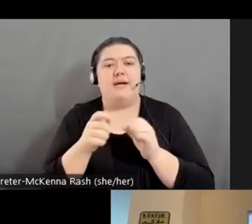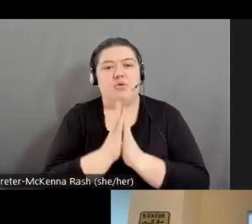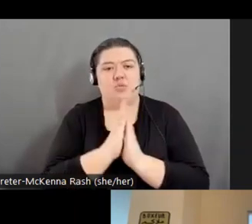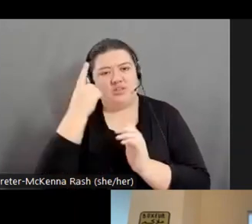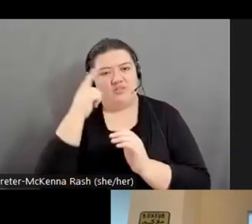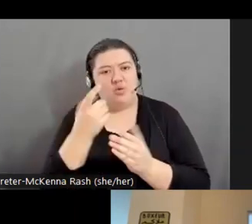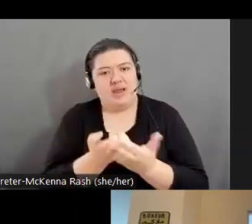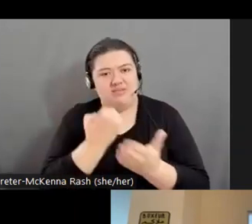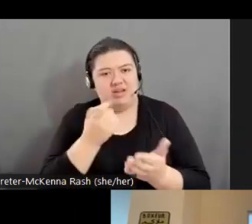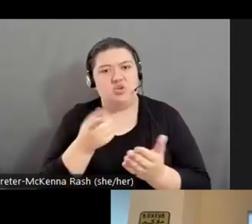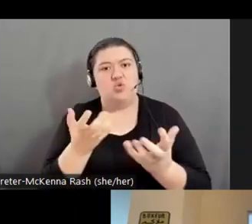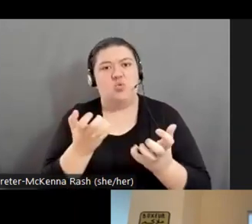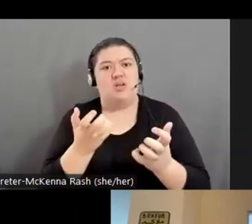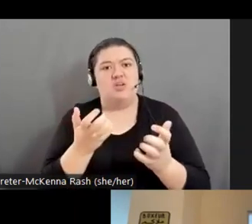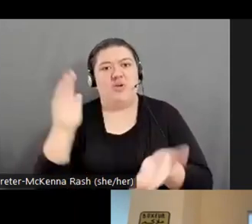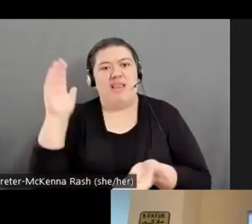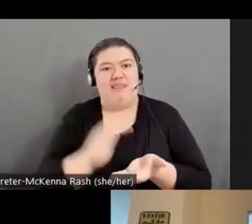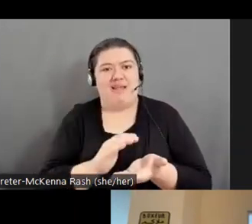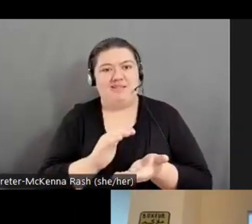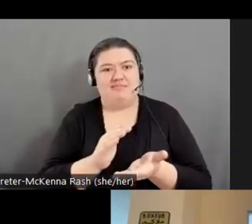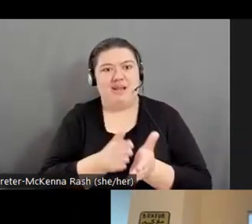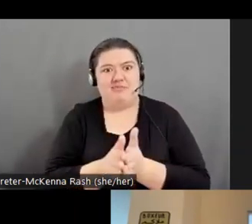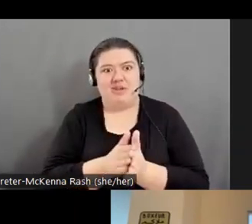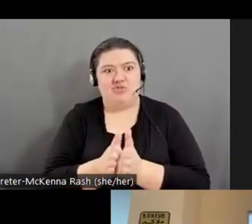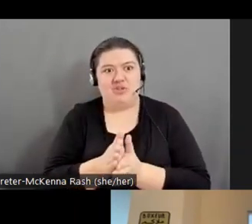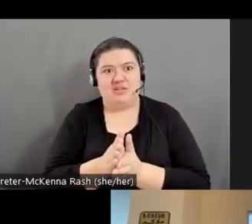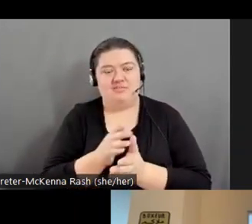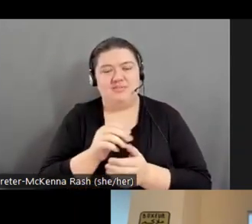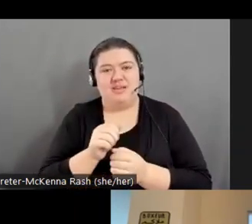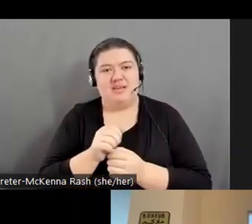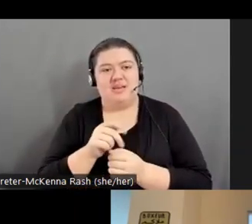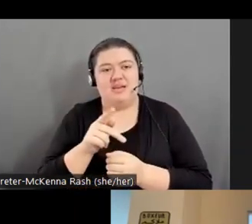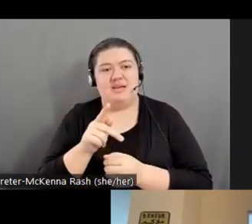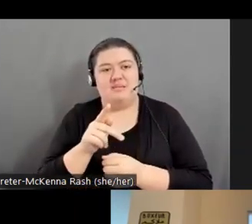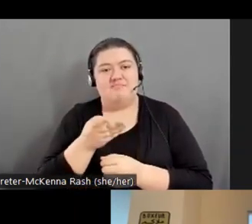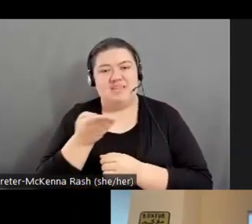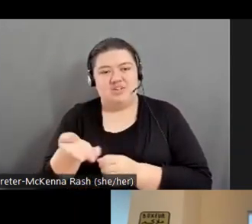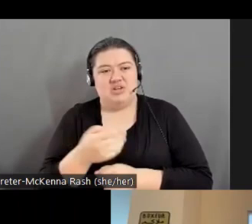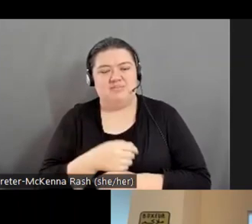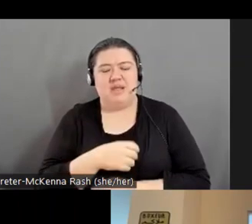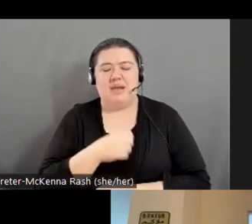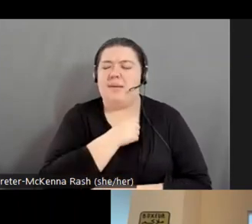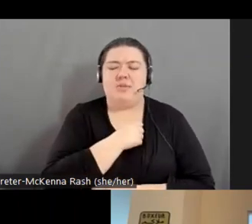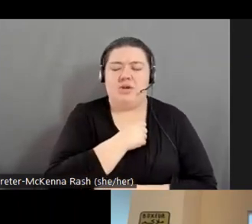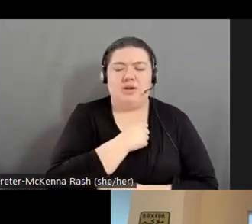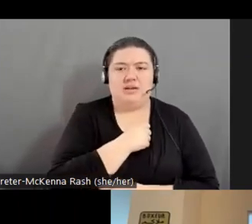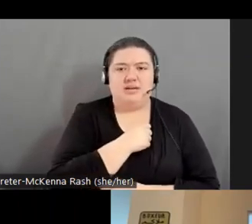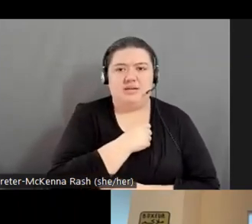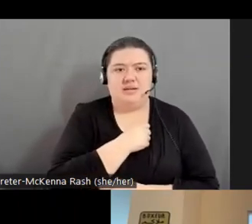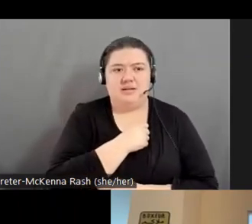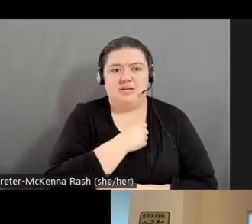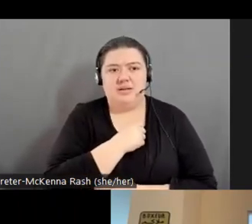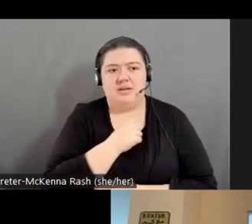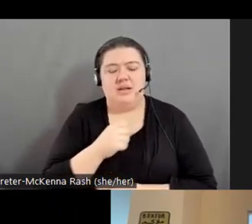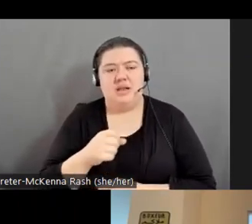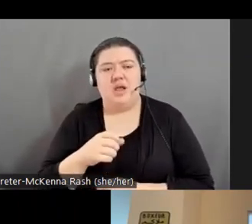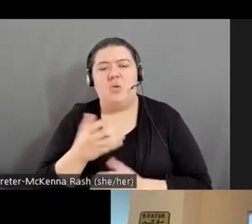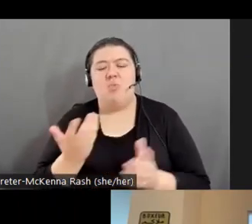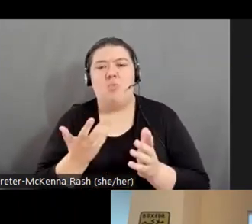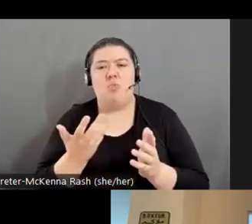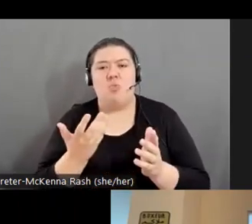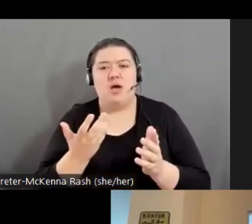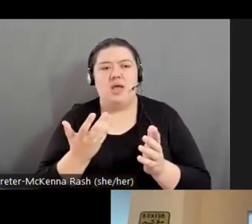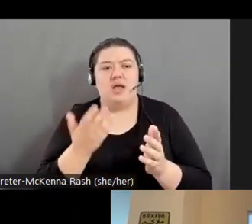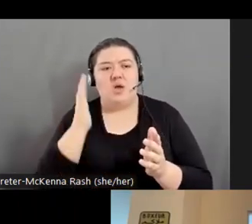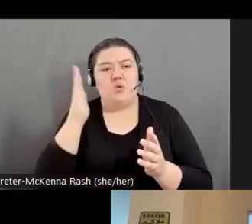less adventurous petition. What would be the, before we jump into that question, what would be the lead